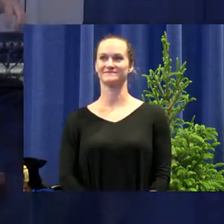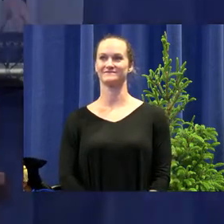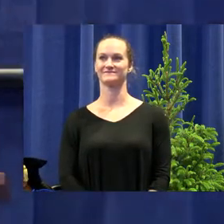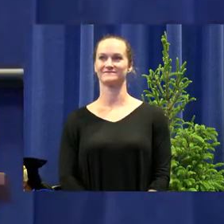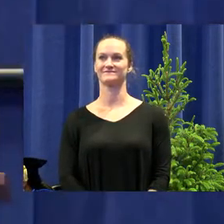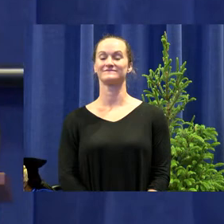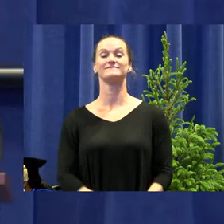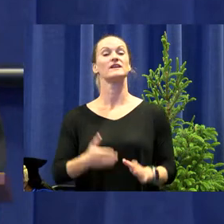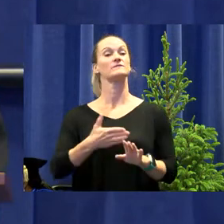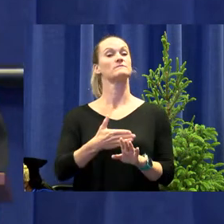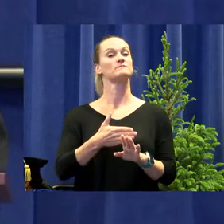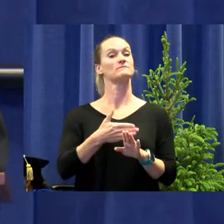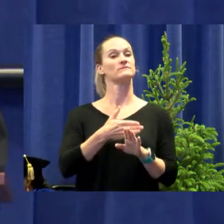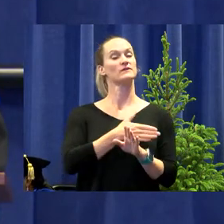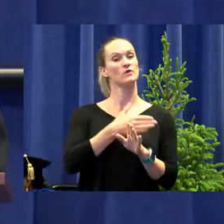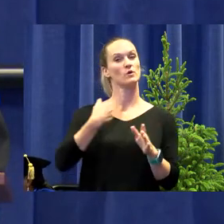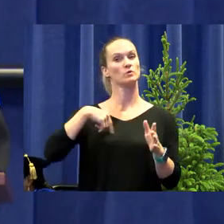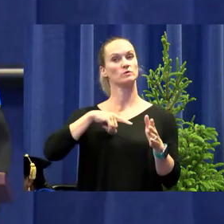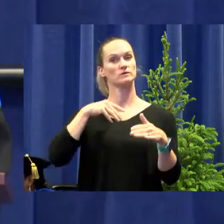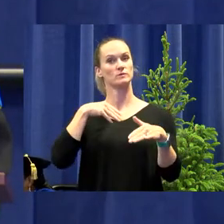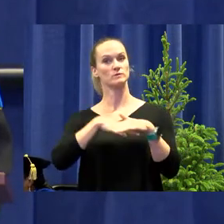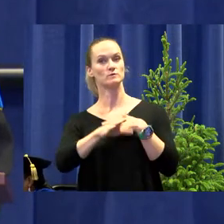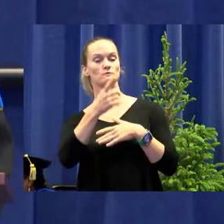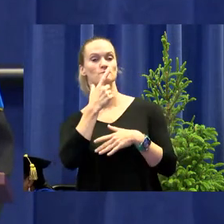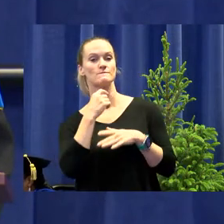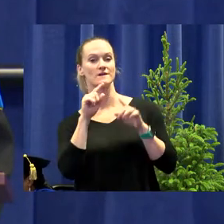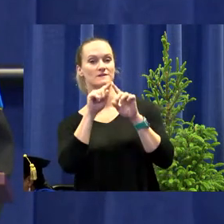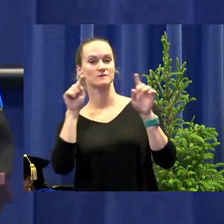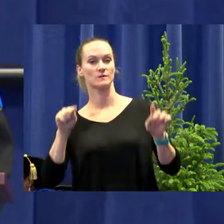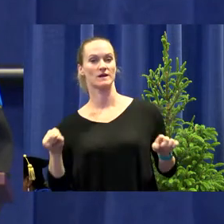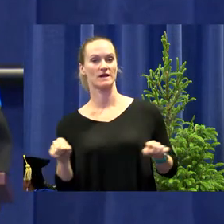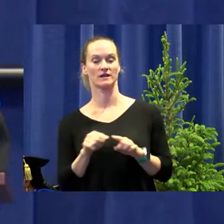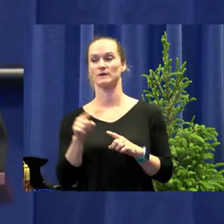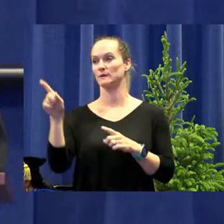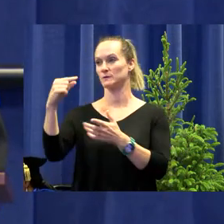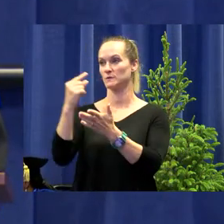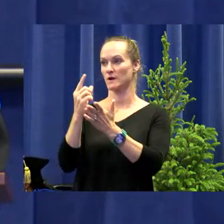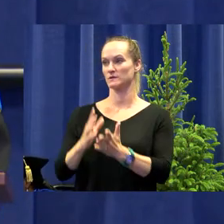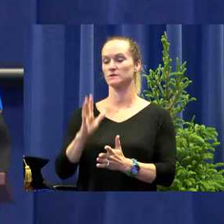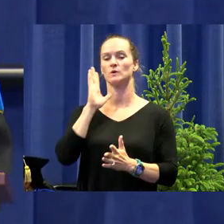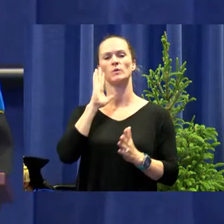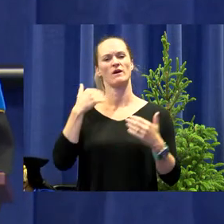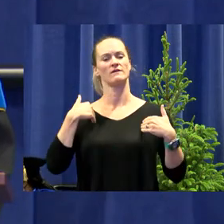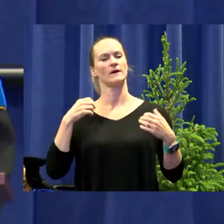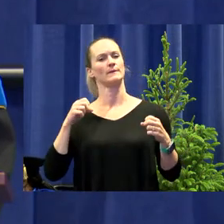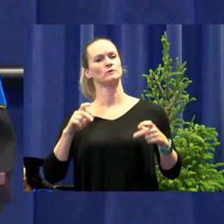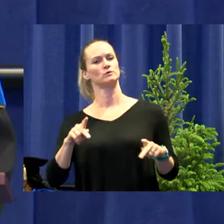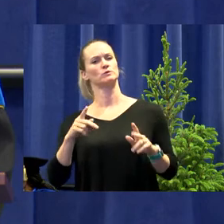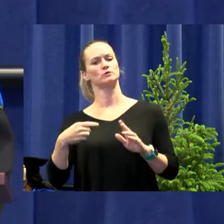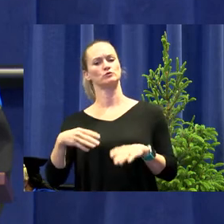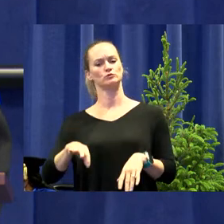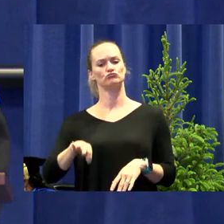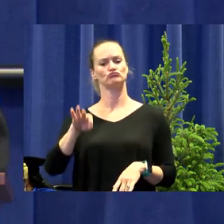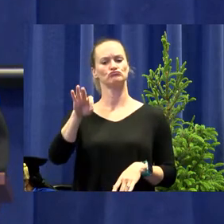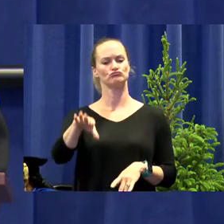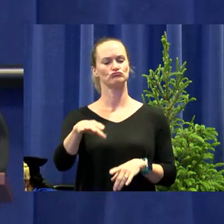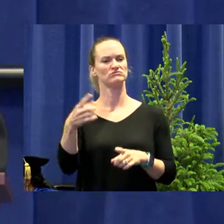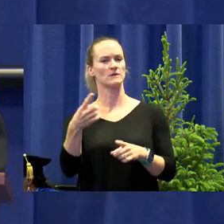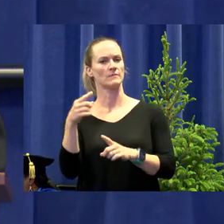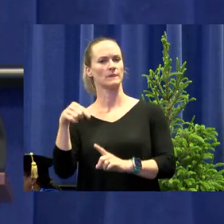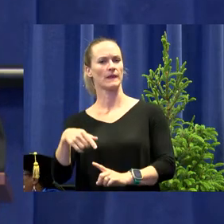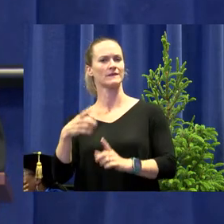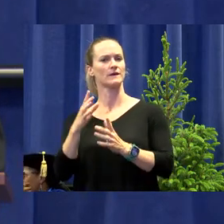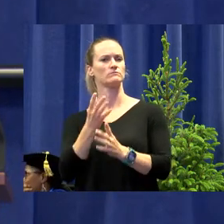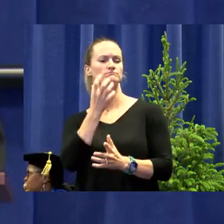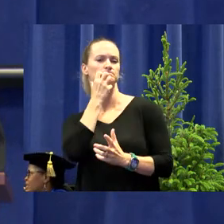Before entering Red Square, graduates will have the opportunity to deposit items reflective of their time at Western